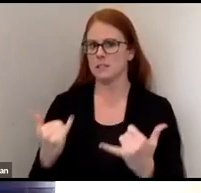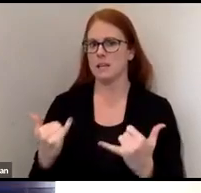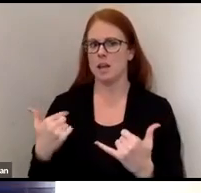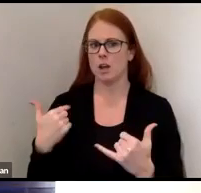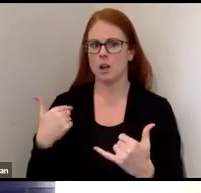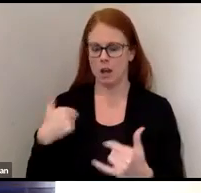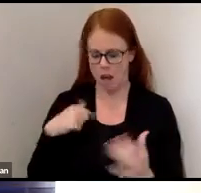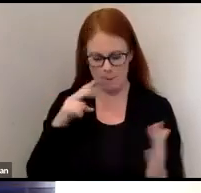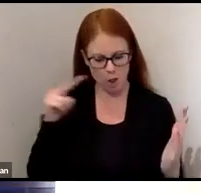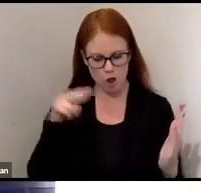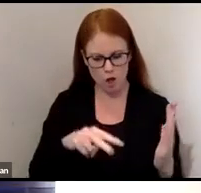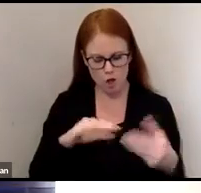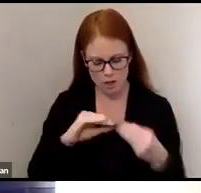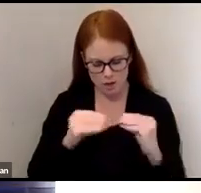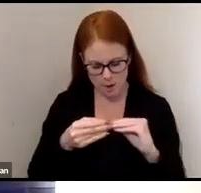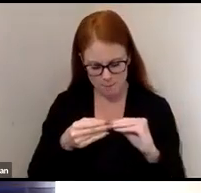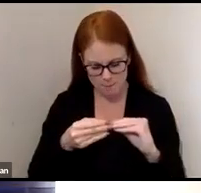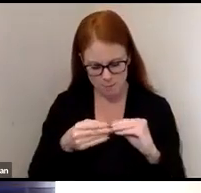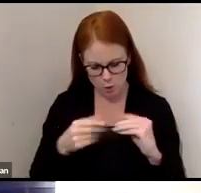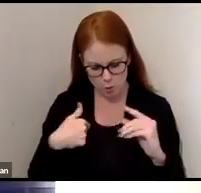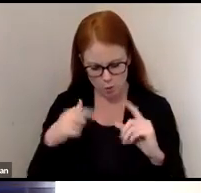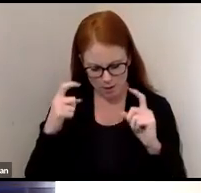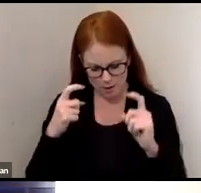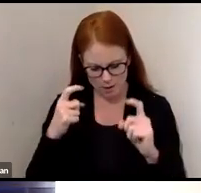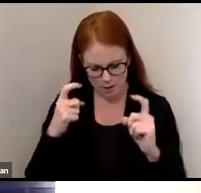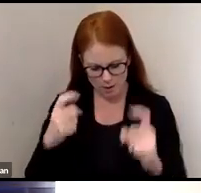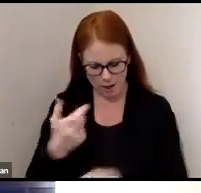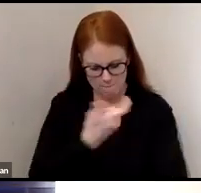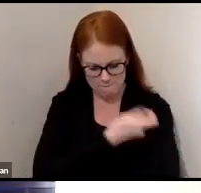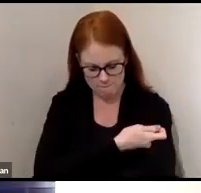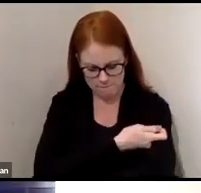trying to look at the number, we gave out